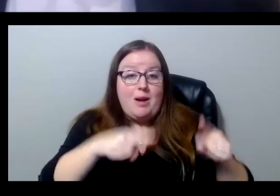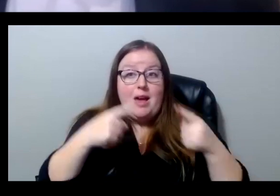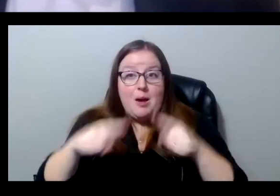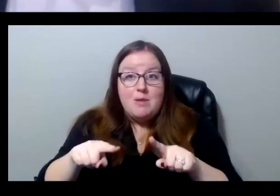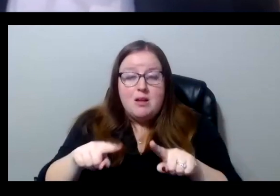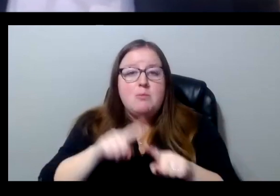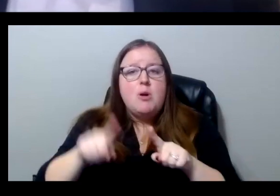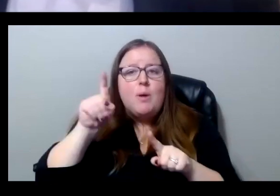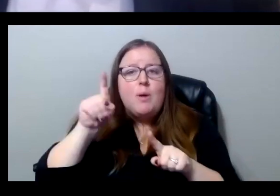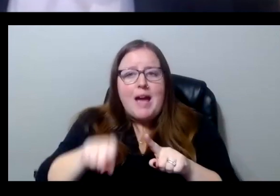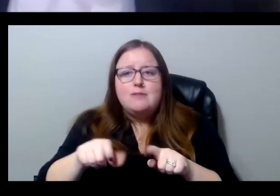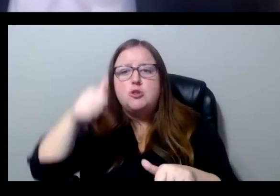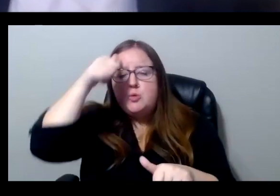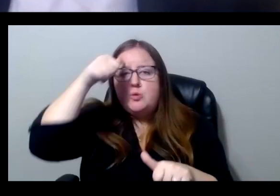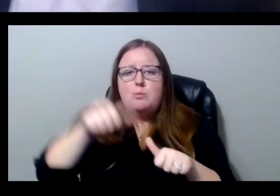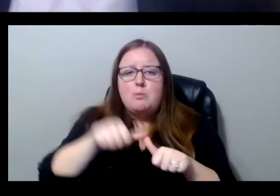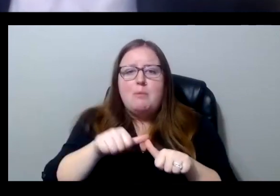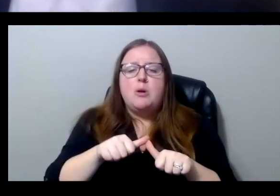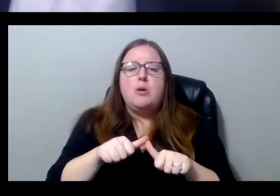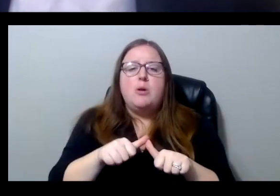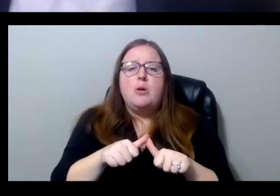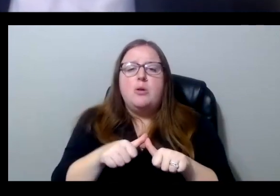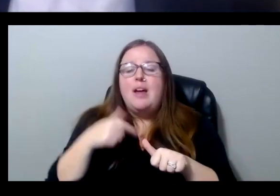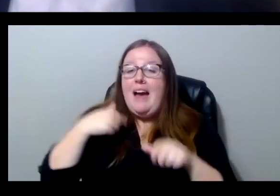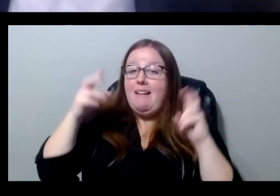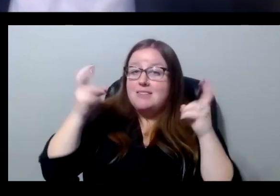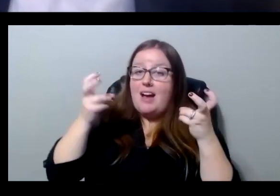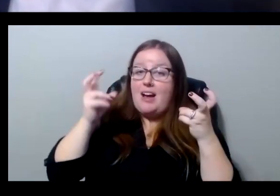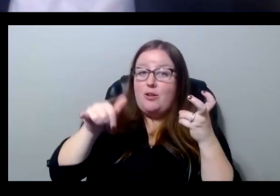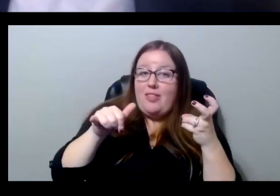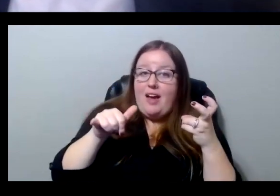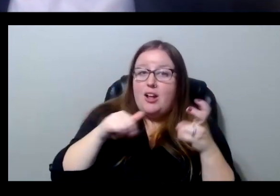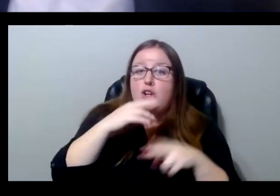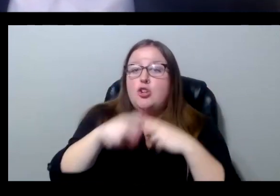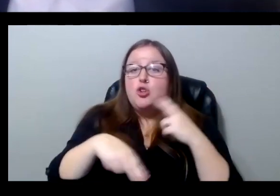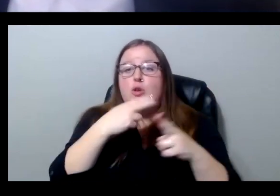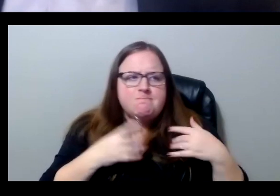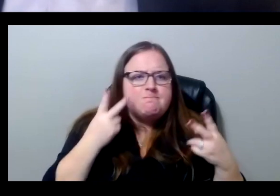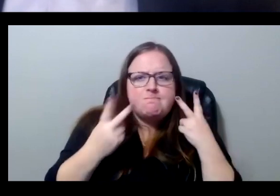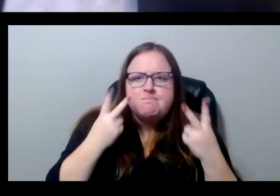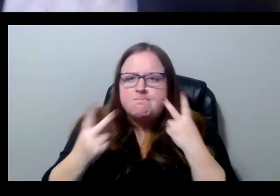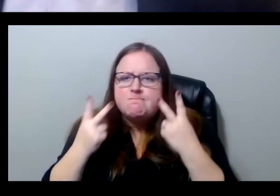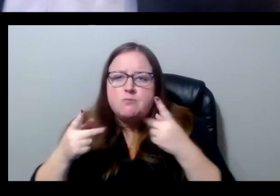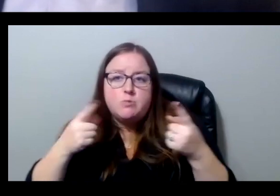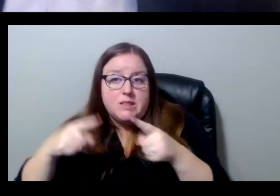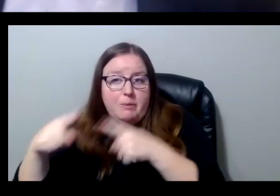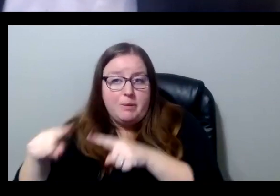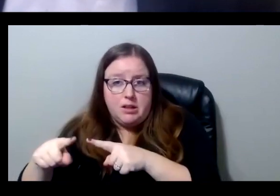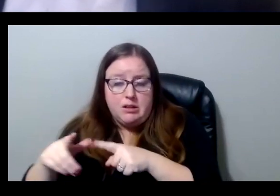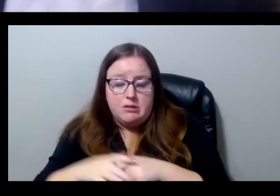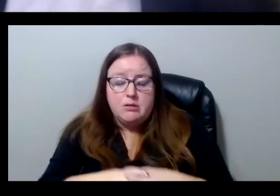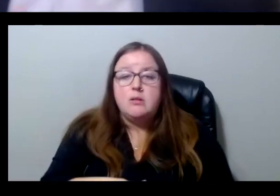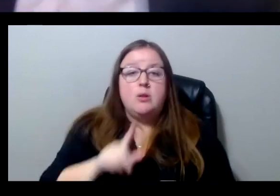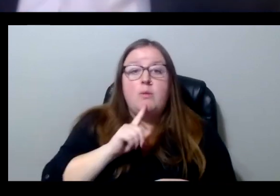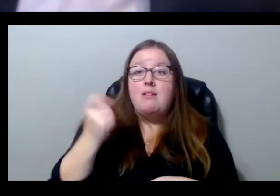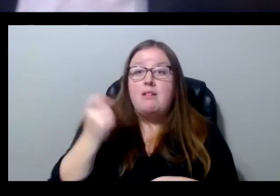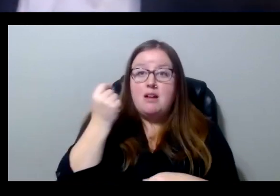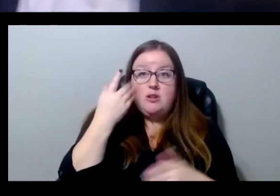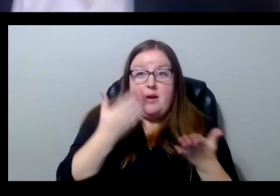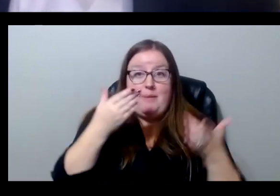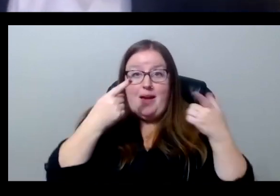with me. And it was quite instrumental in me again, making this book as authentic as possible.